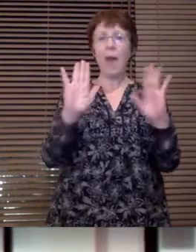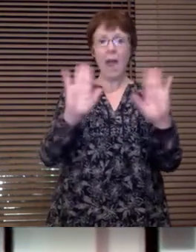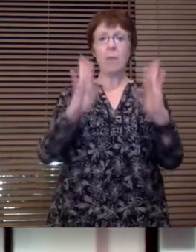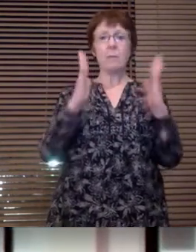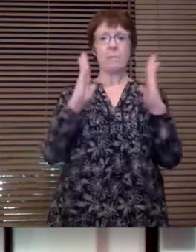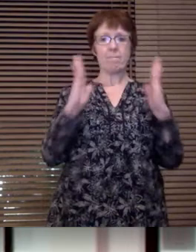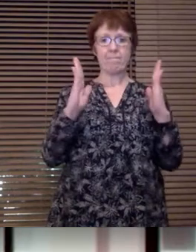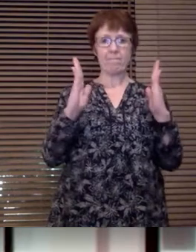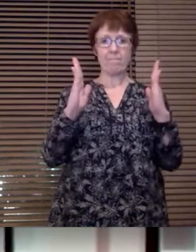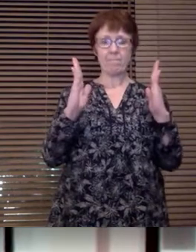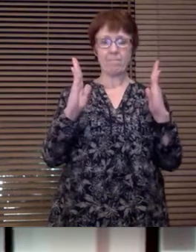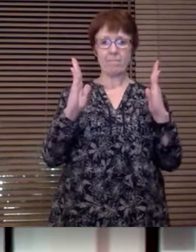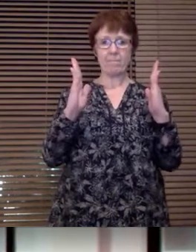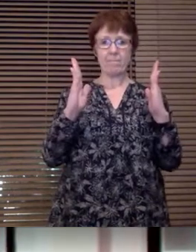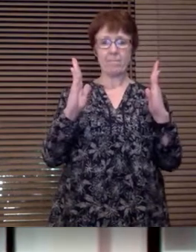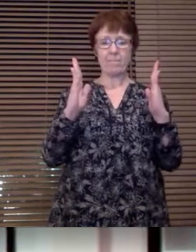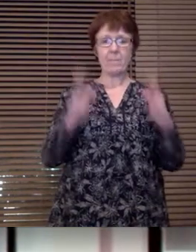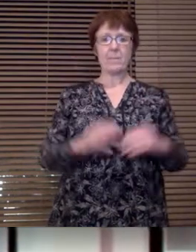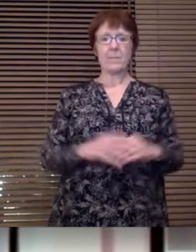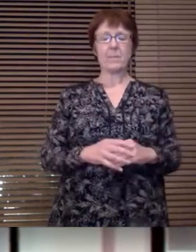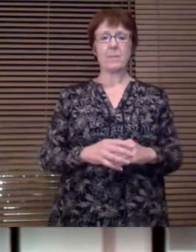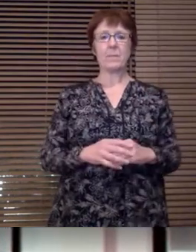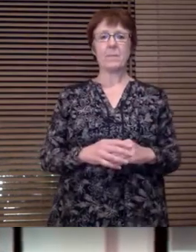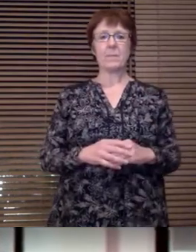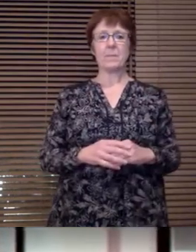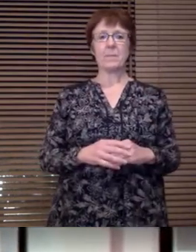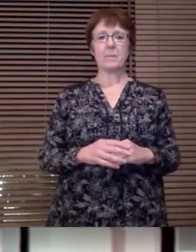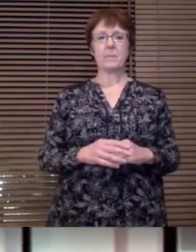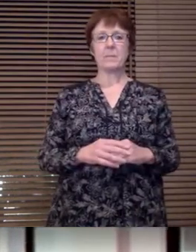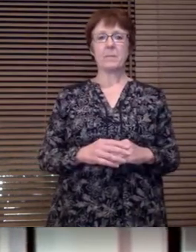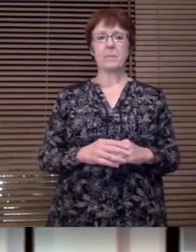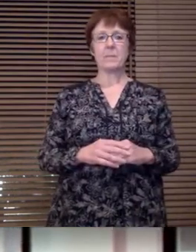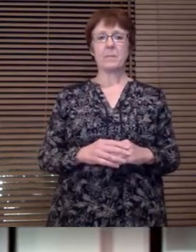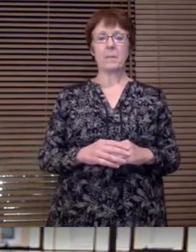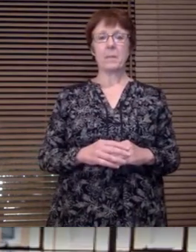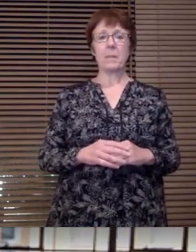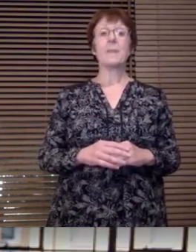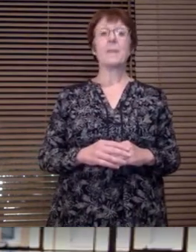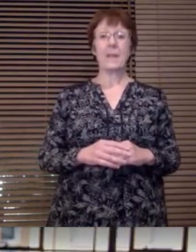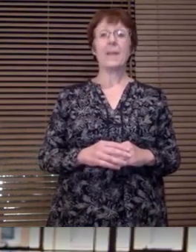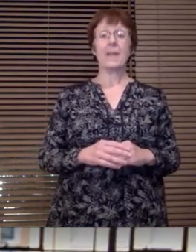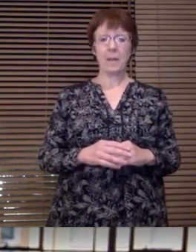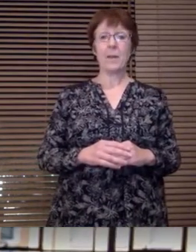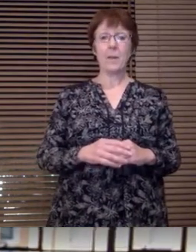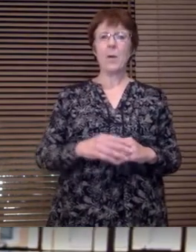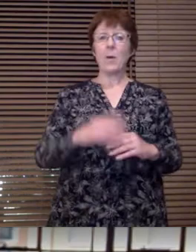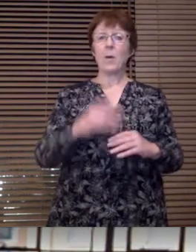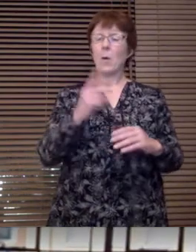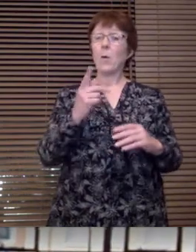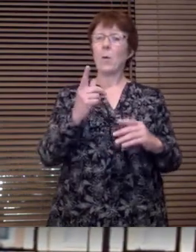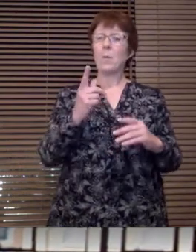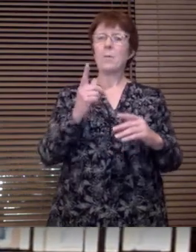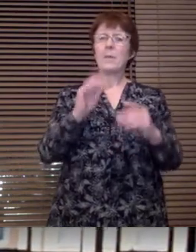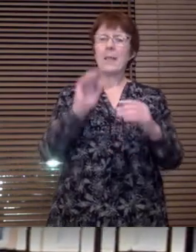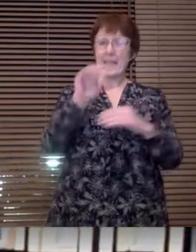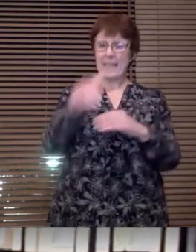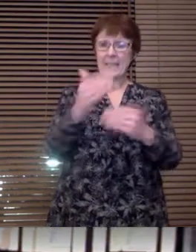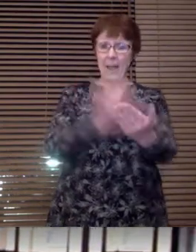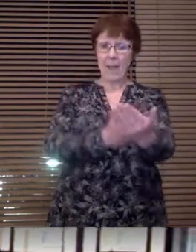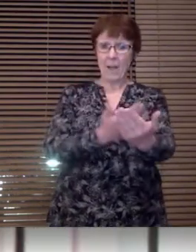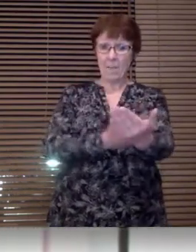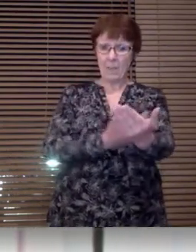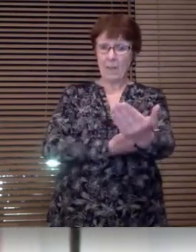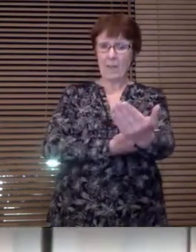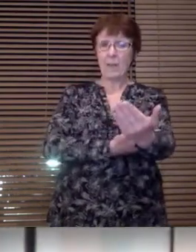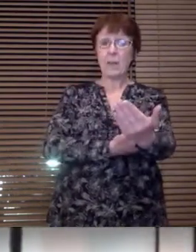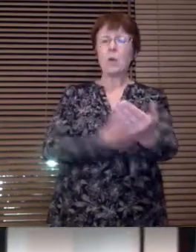that bum under so our lower back's pressed against the wall. It will be for 45 seconds quite challenging. Next, we move on to the tucked